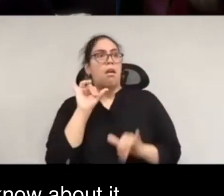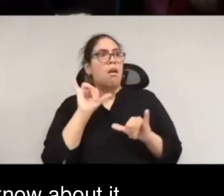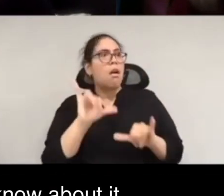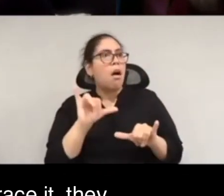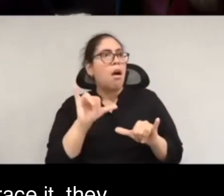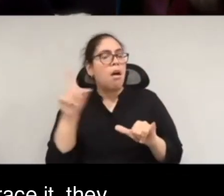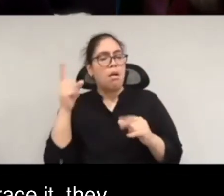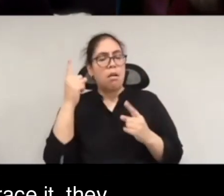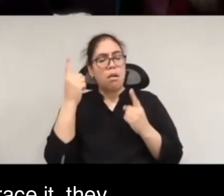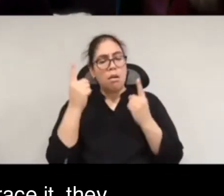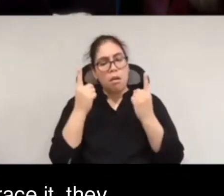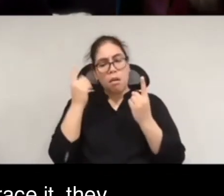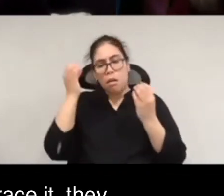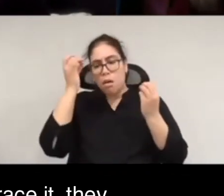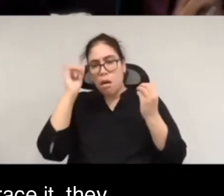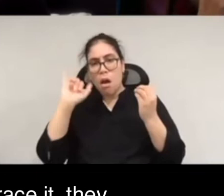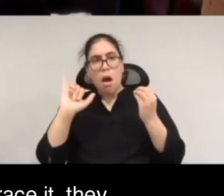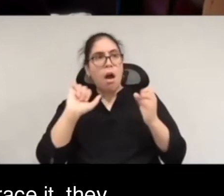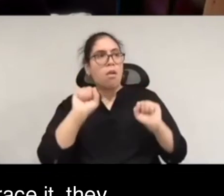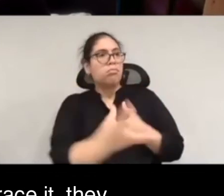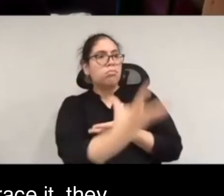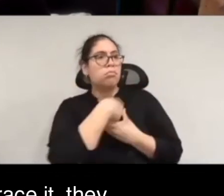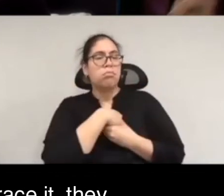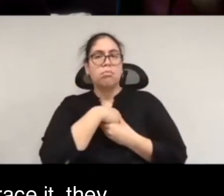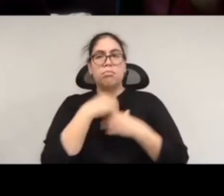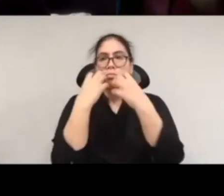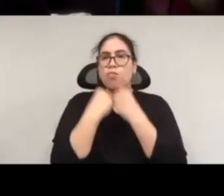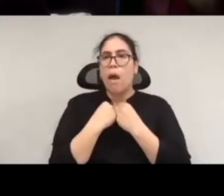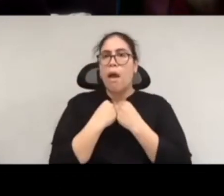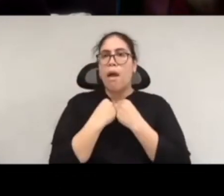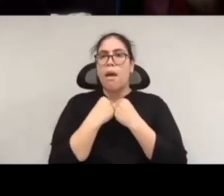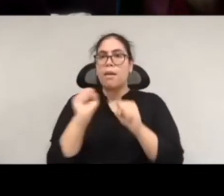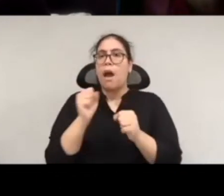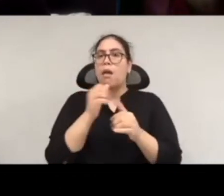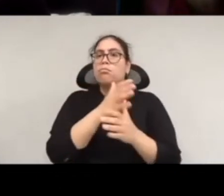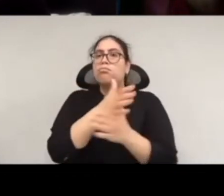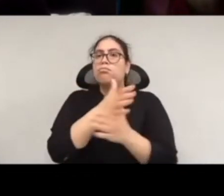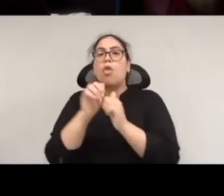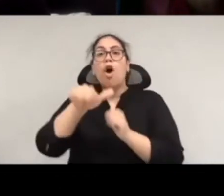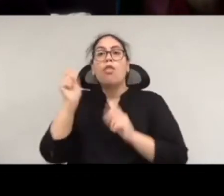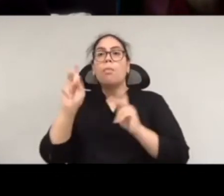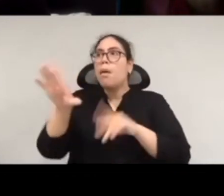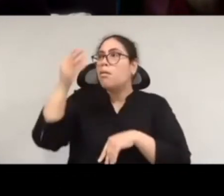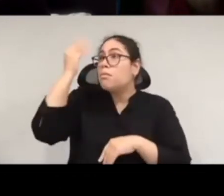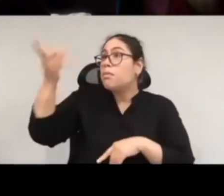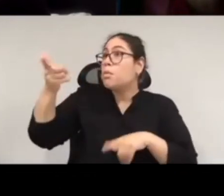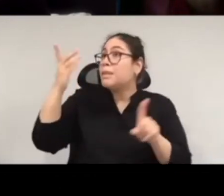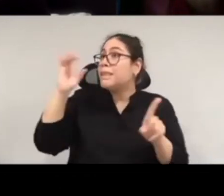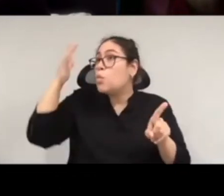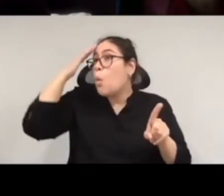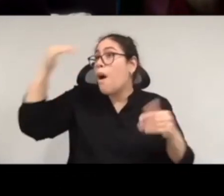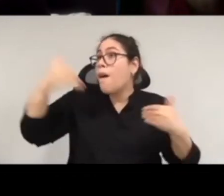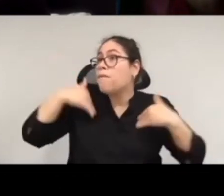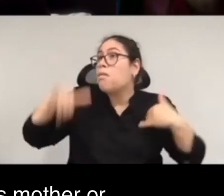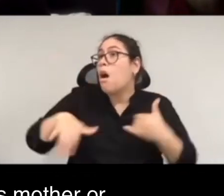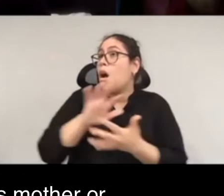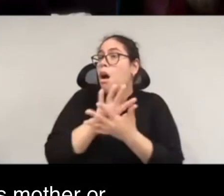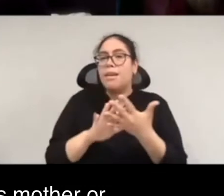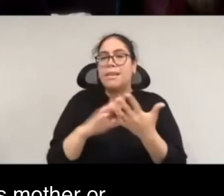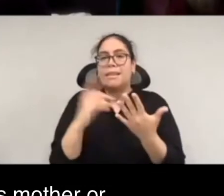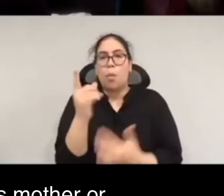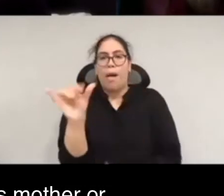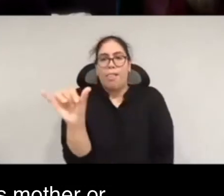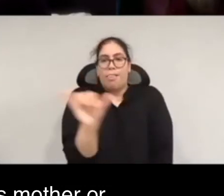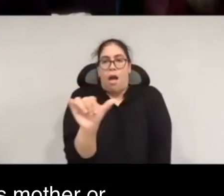consider this, they can embrace it, they can converse about it and share it with other people. Everybody knows somebody like Alex or